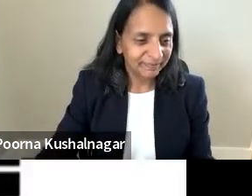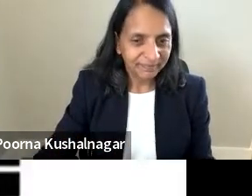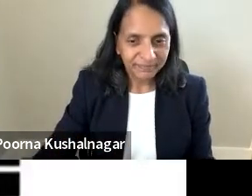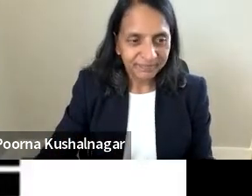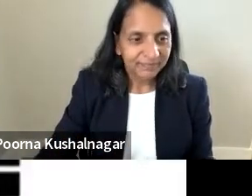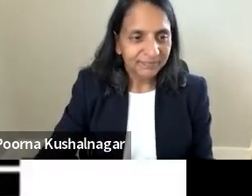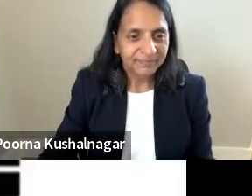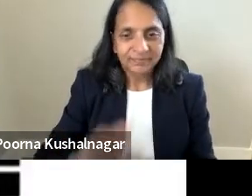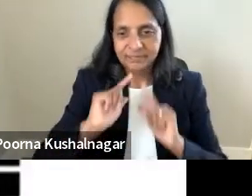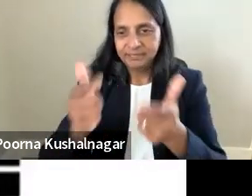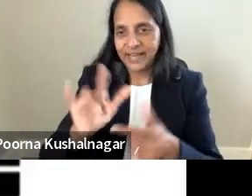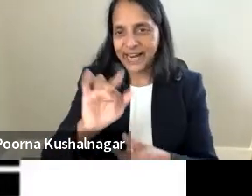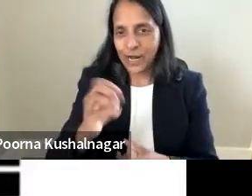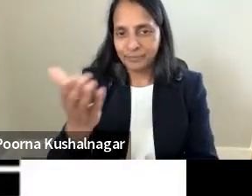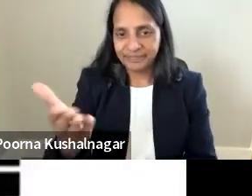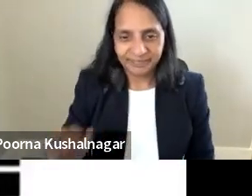slide.